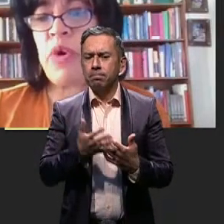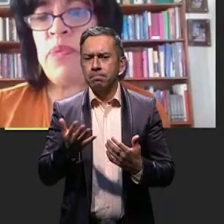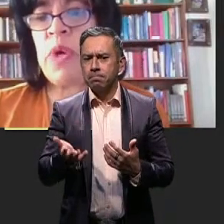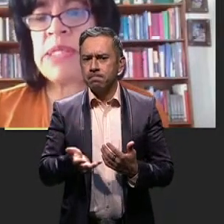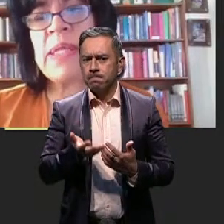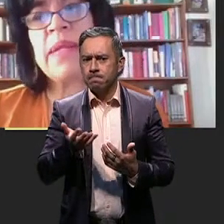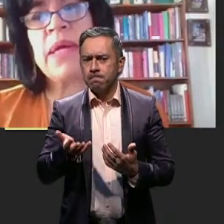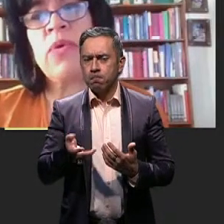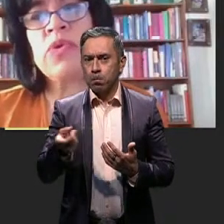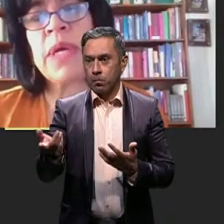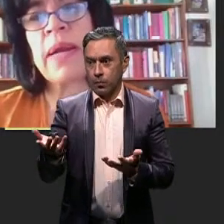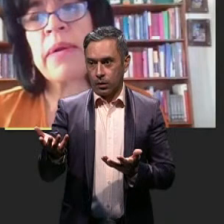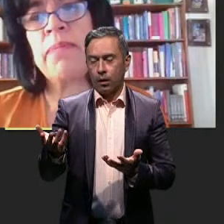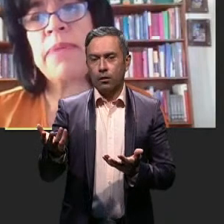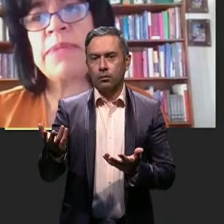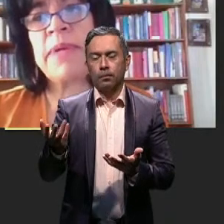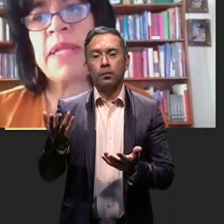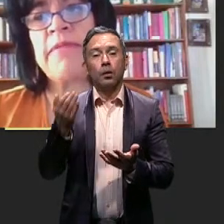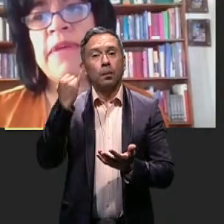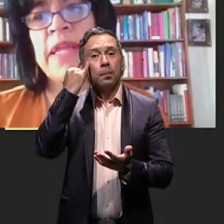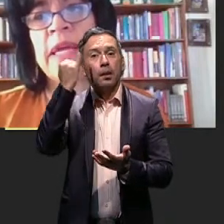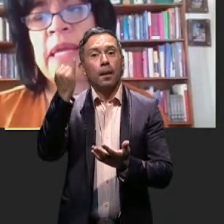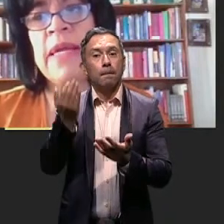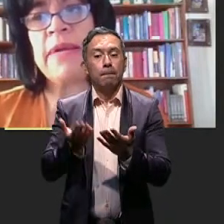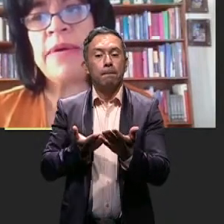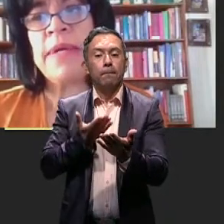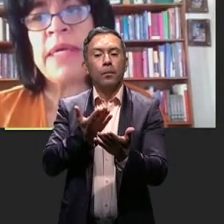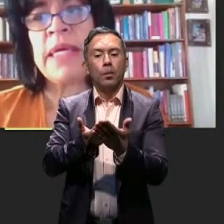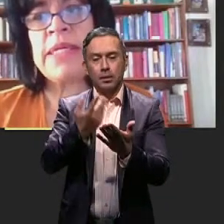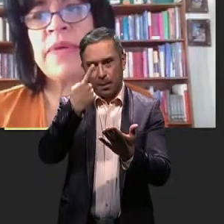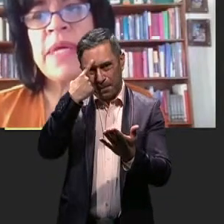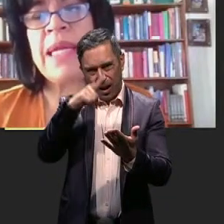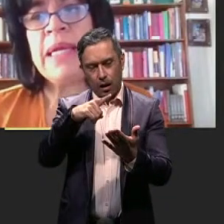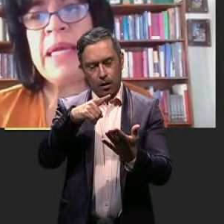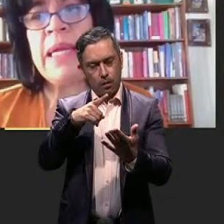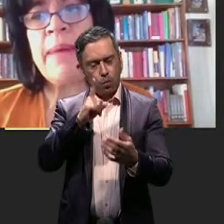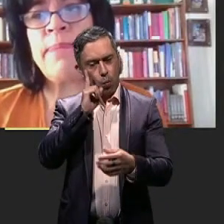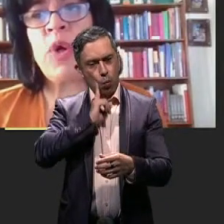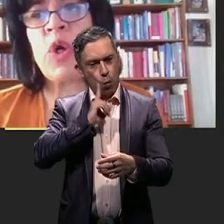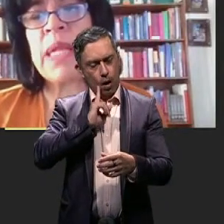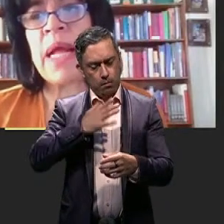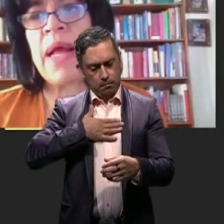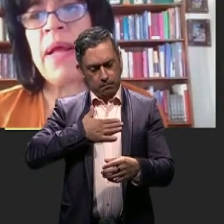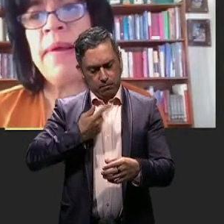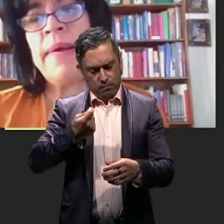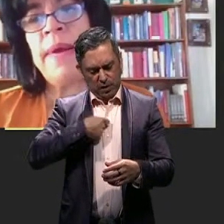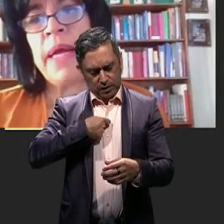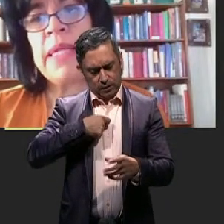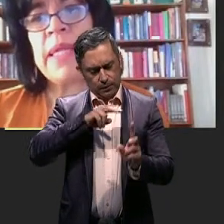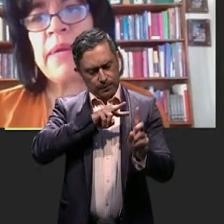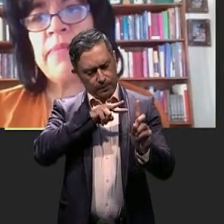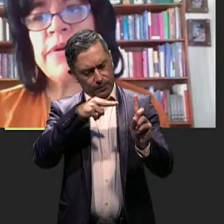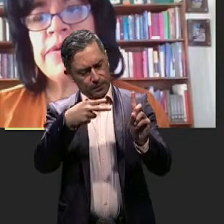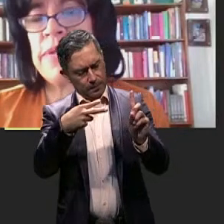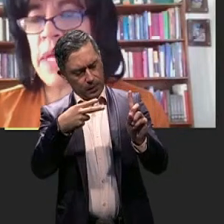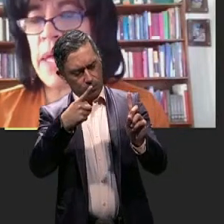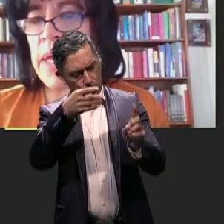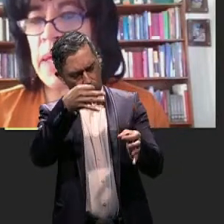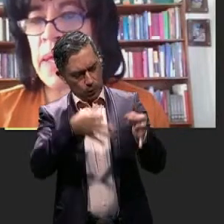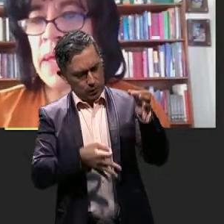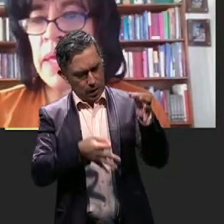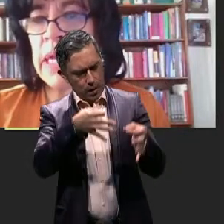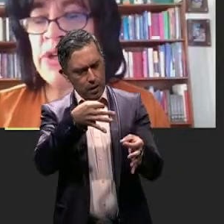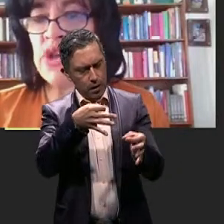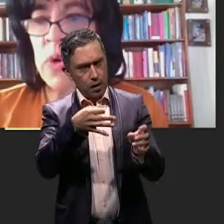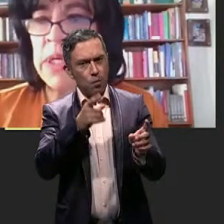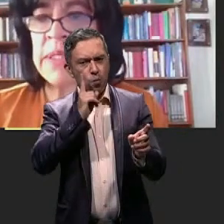incorporate this proposal of judging with gender perspective. What does this